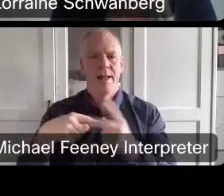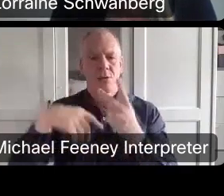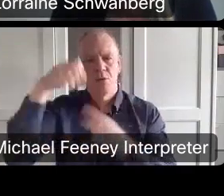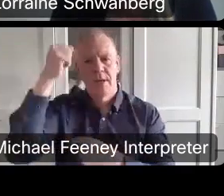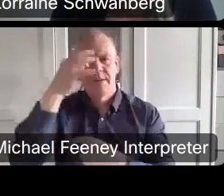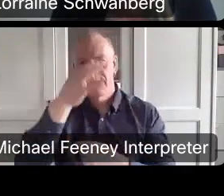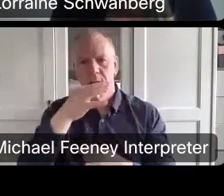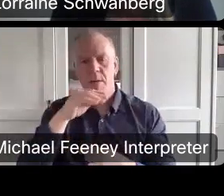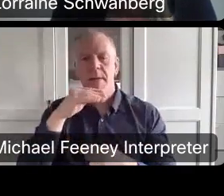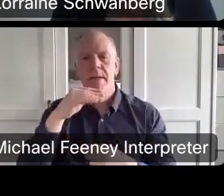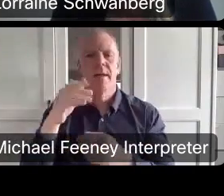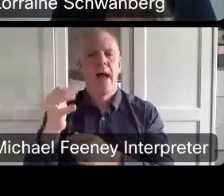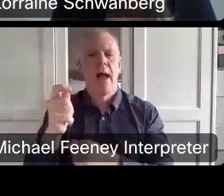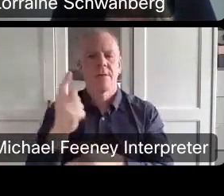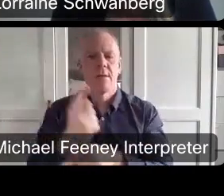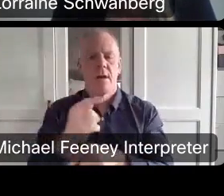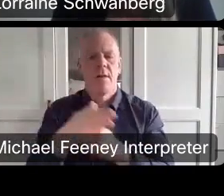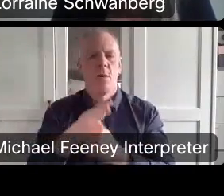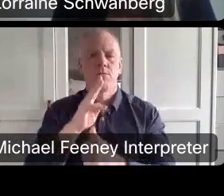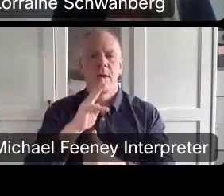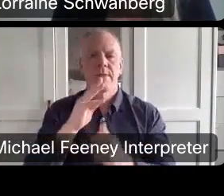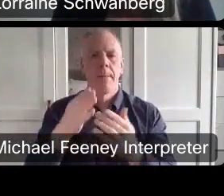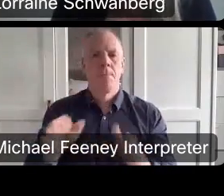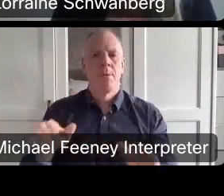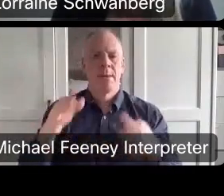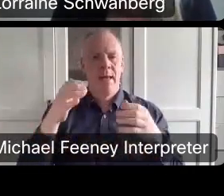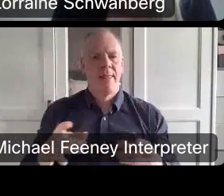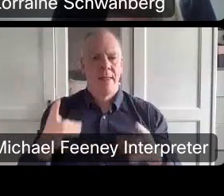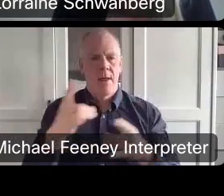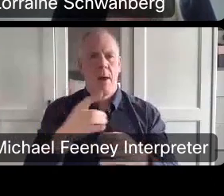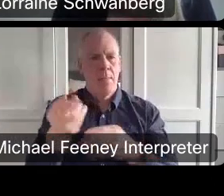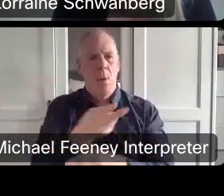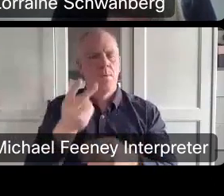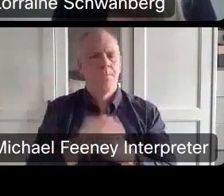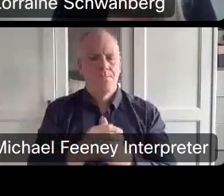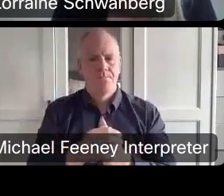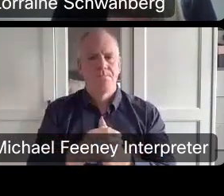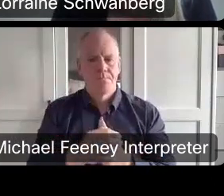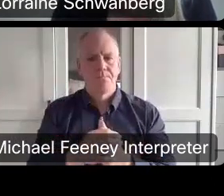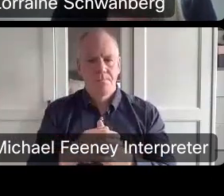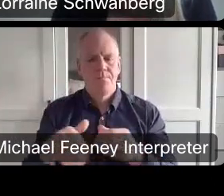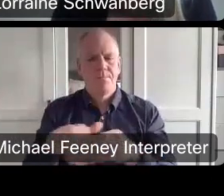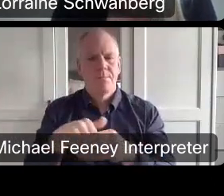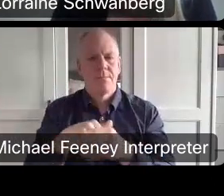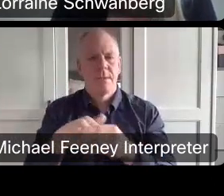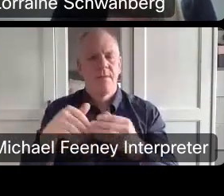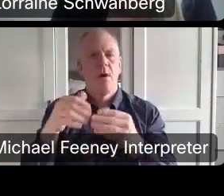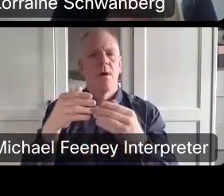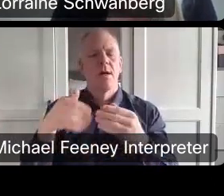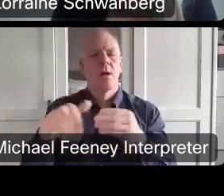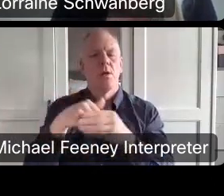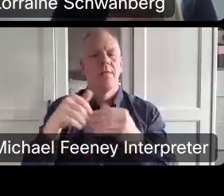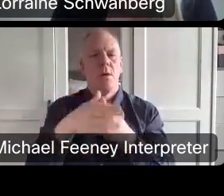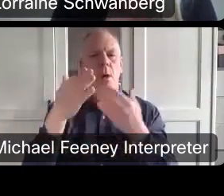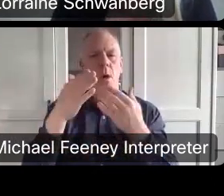Act applies to private and public healthcare setting. So again, it widens the scope in terms of the open disclosure